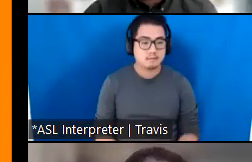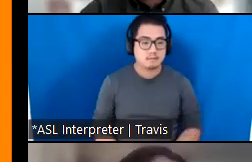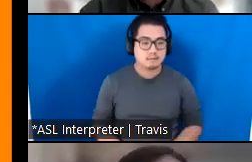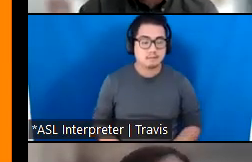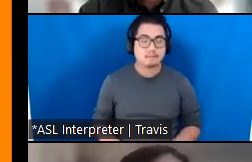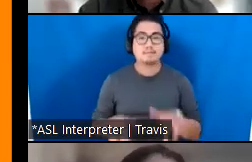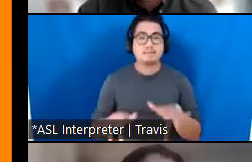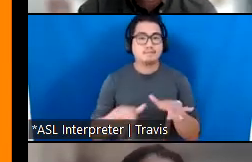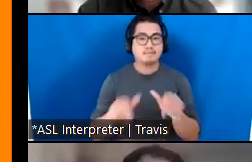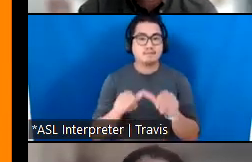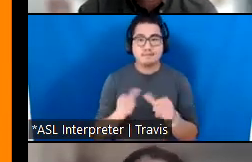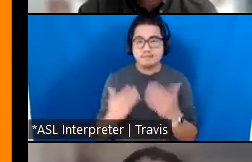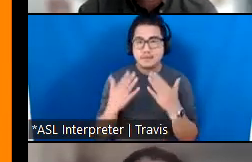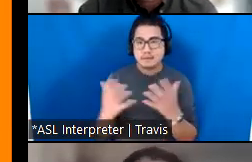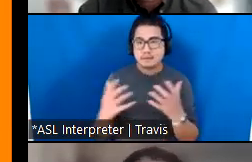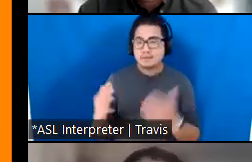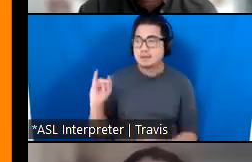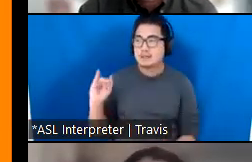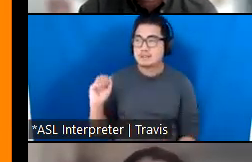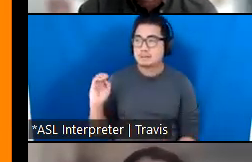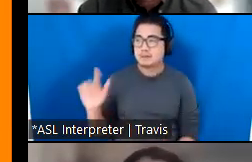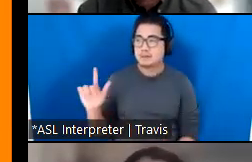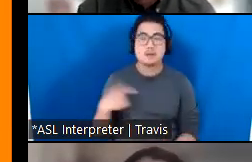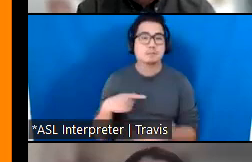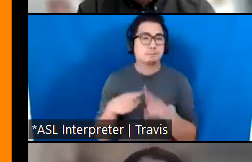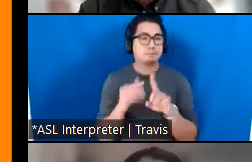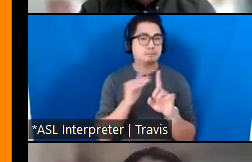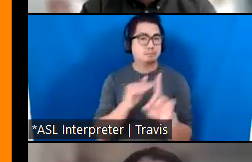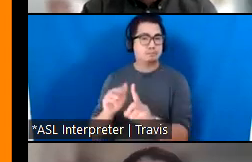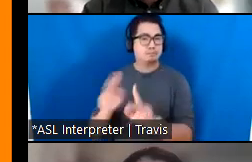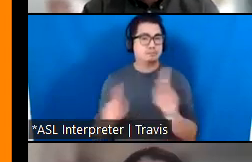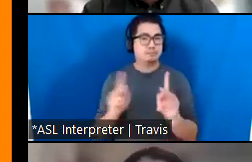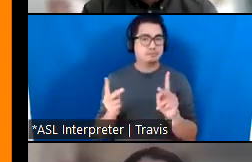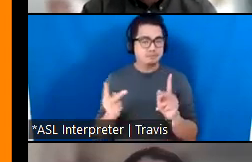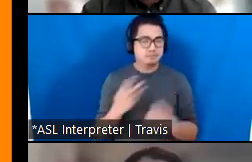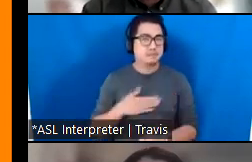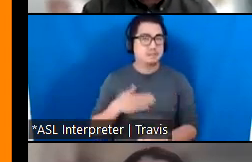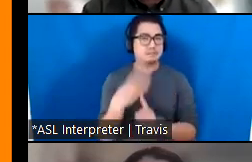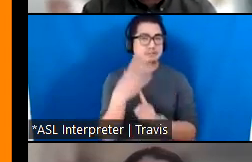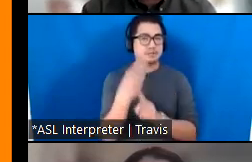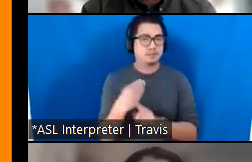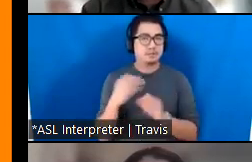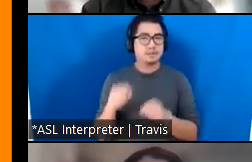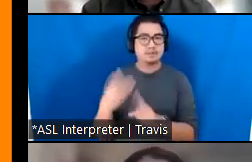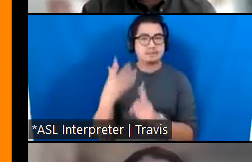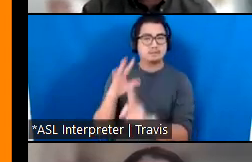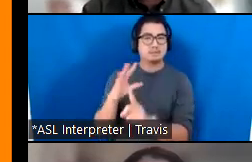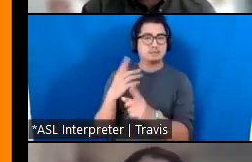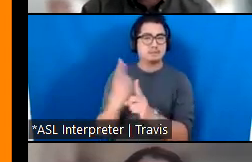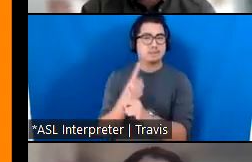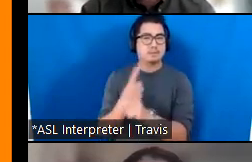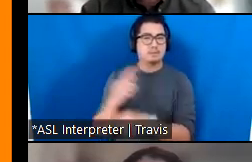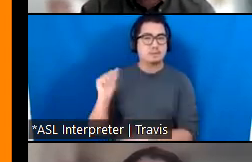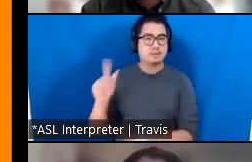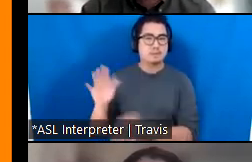Thank you so much, Ismail. Just a reminder again to please turn off your camera so that we can spotlight properly our